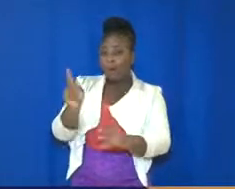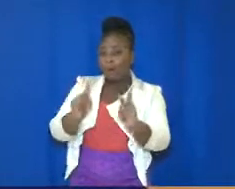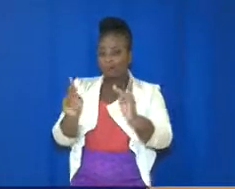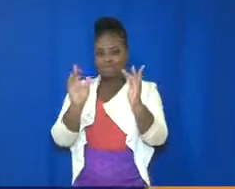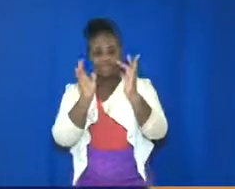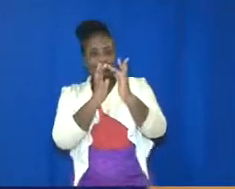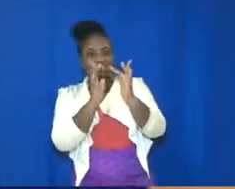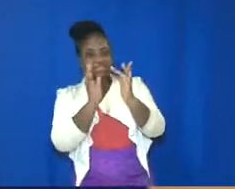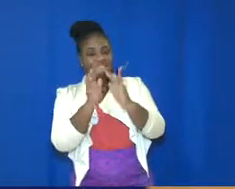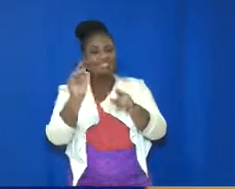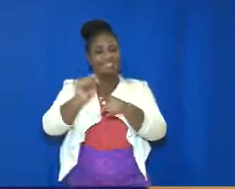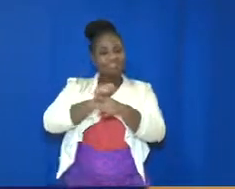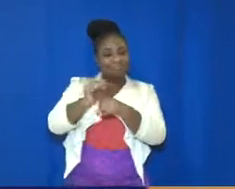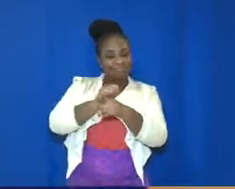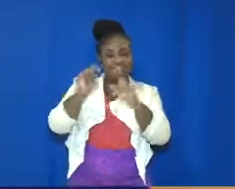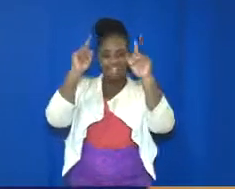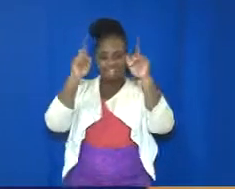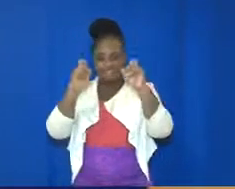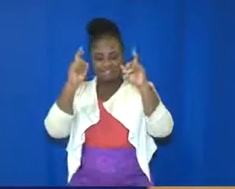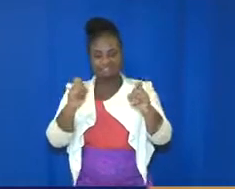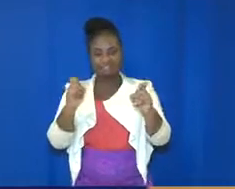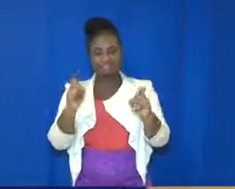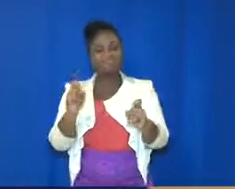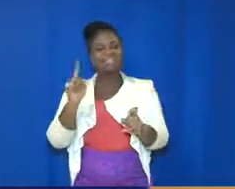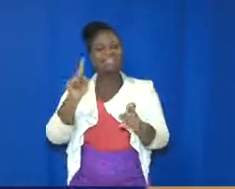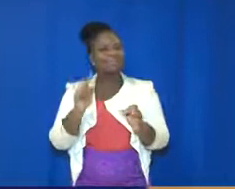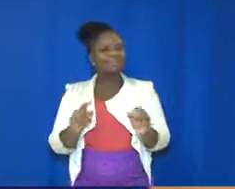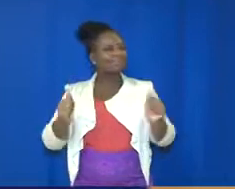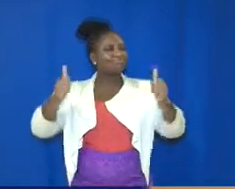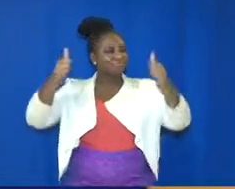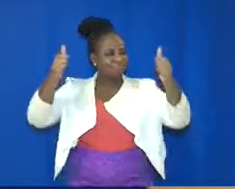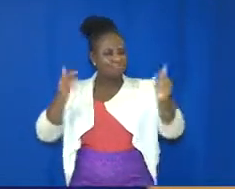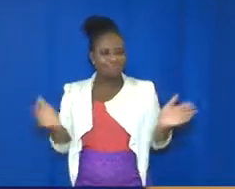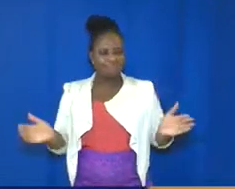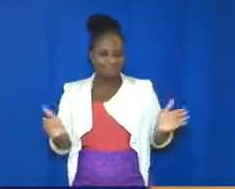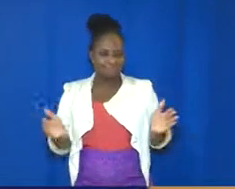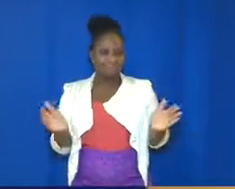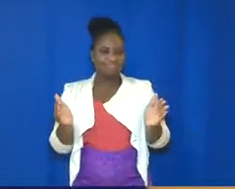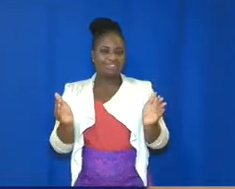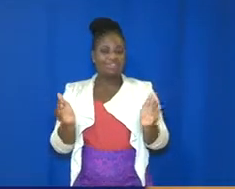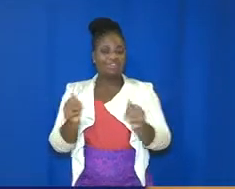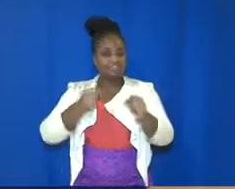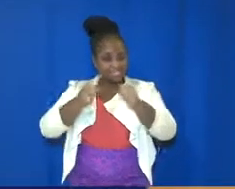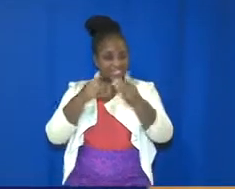tracing, testing, and treating, for their heroic contribution to the fight